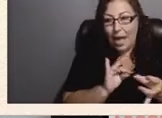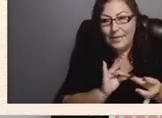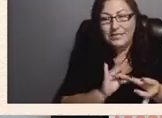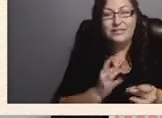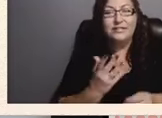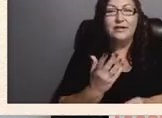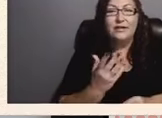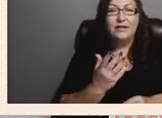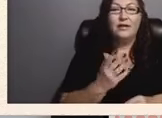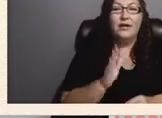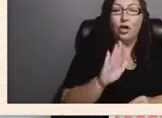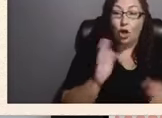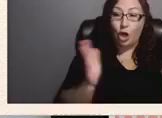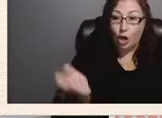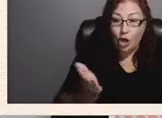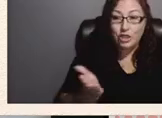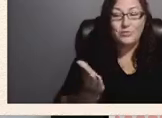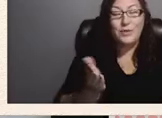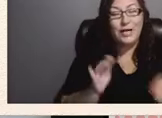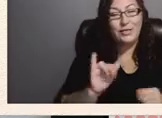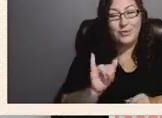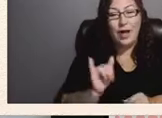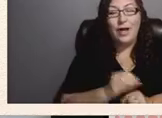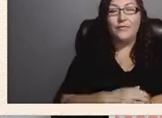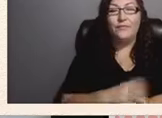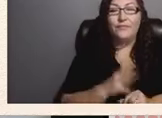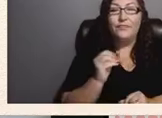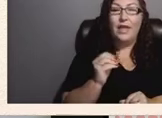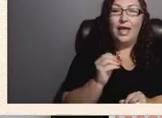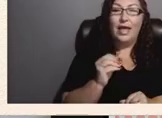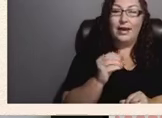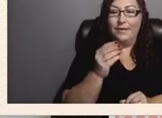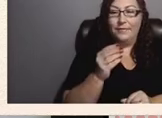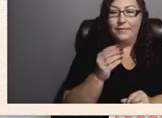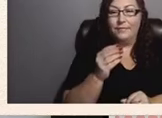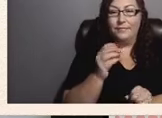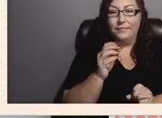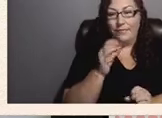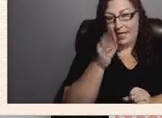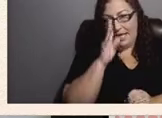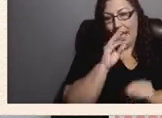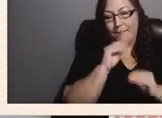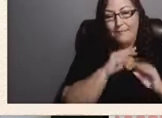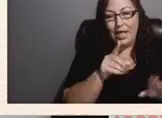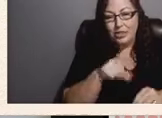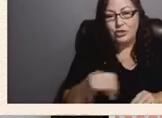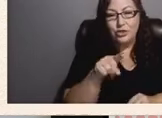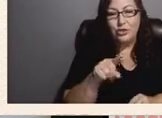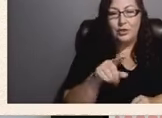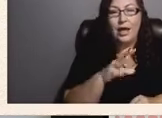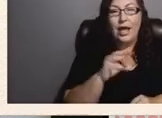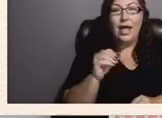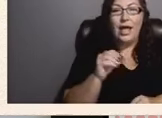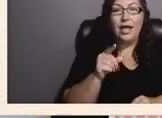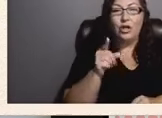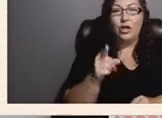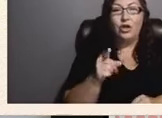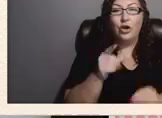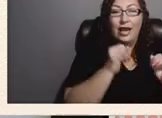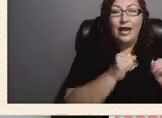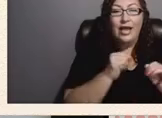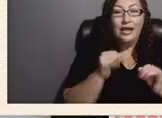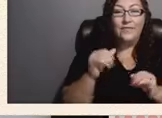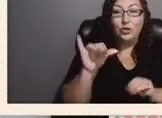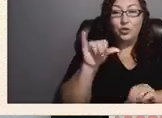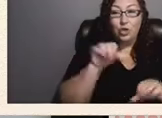your encouragement as well. And may God bless you and your individual sauces, right?